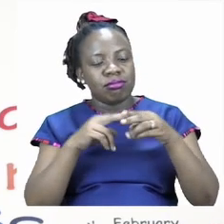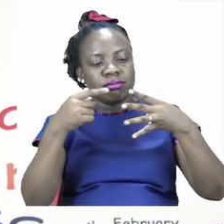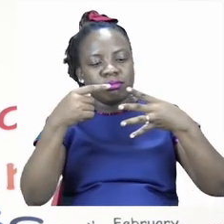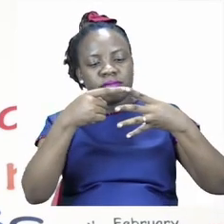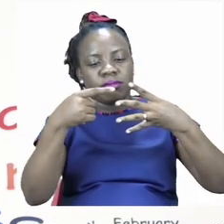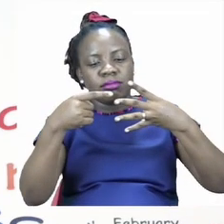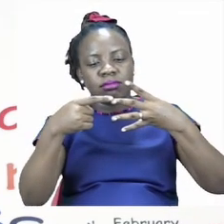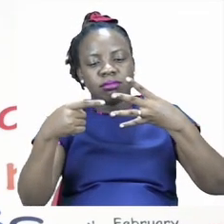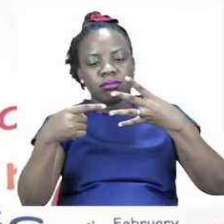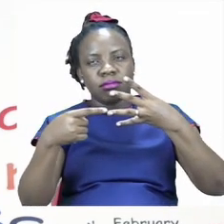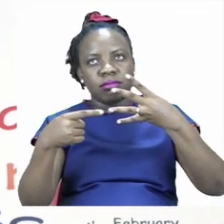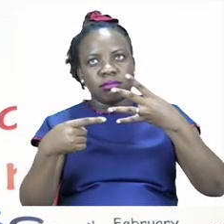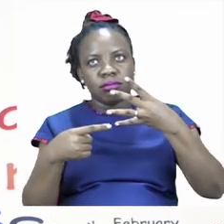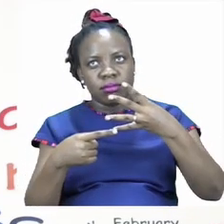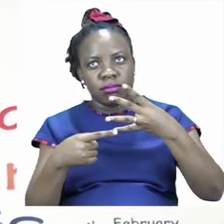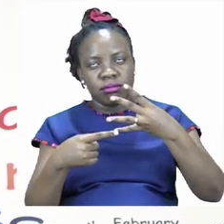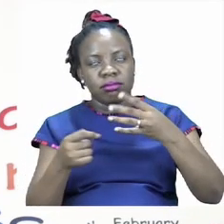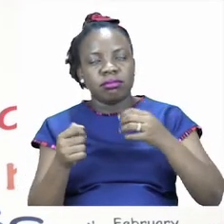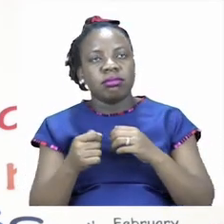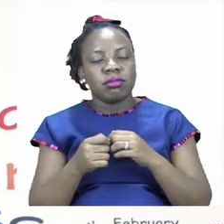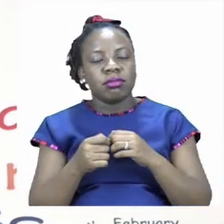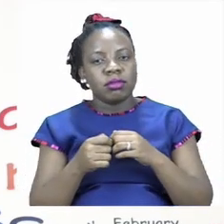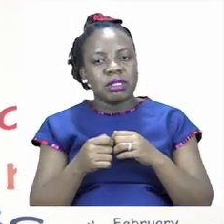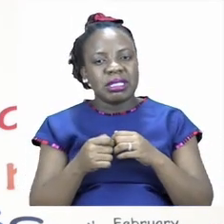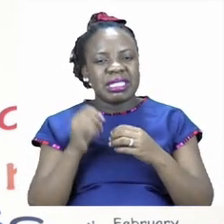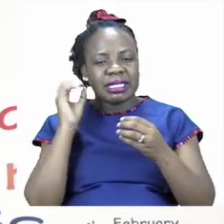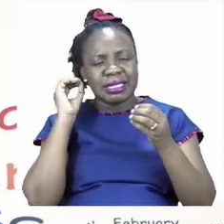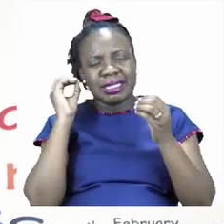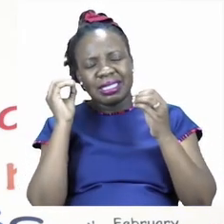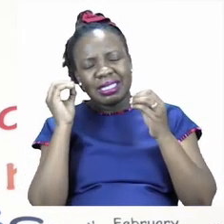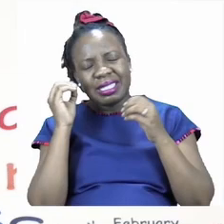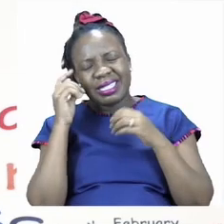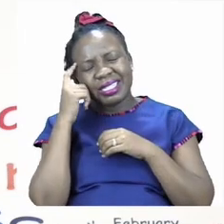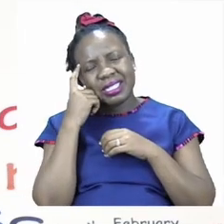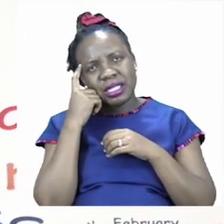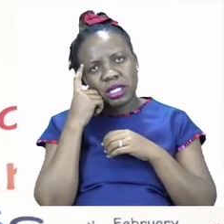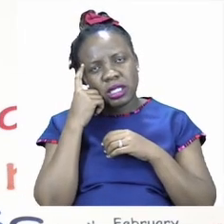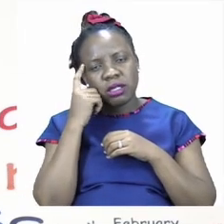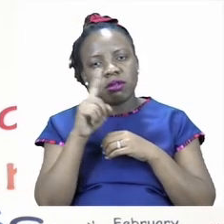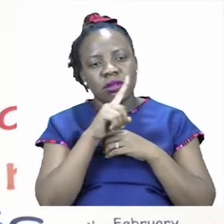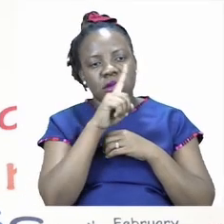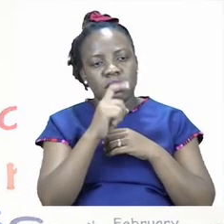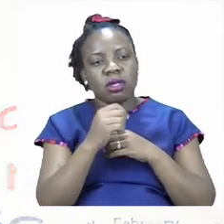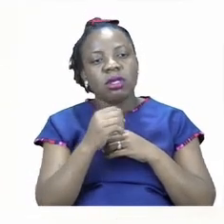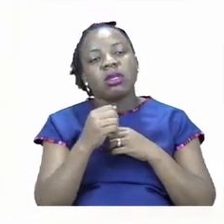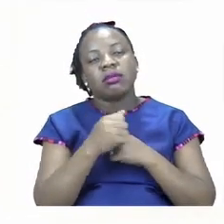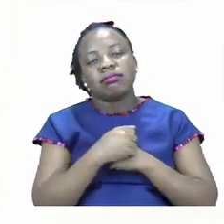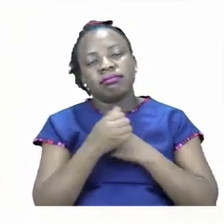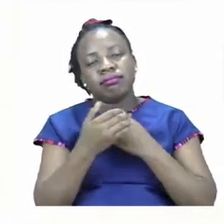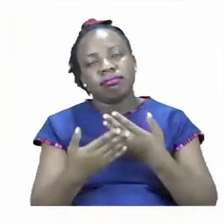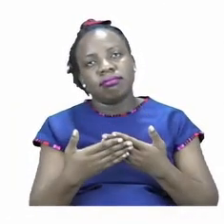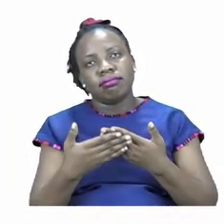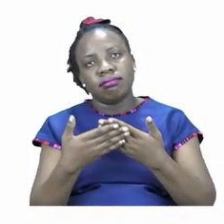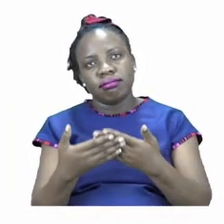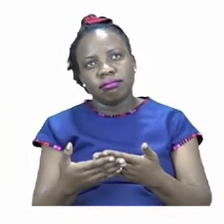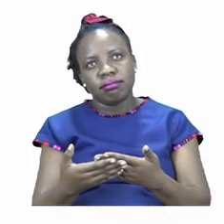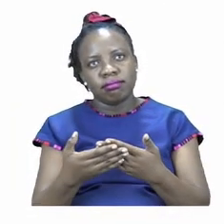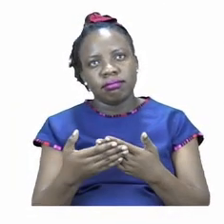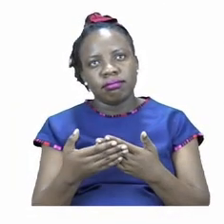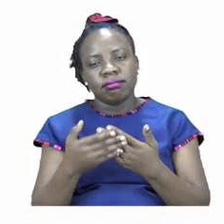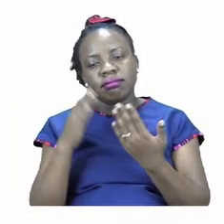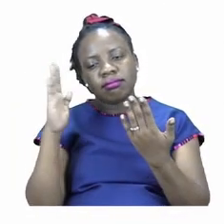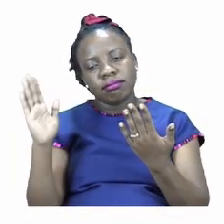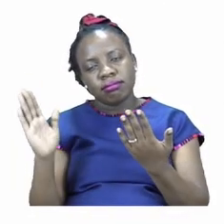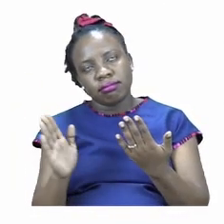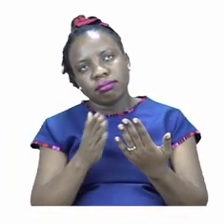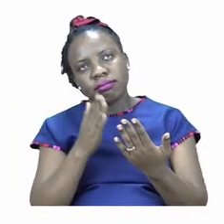help. When you're done with the exercise though, you can move to the next page, page 27. On page 27, we have